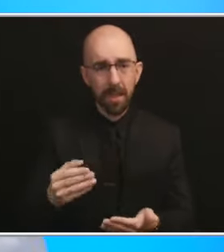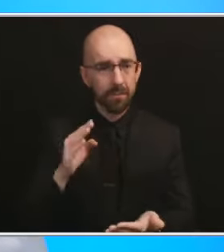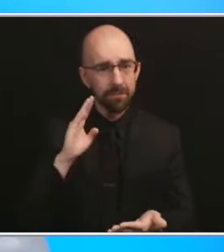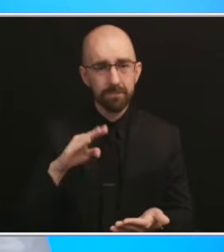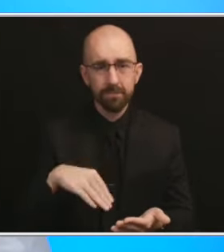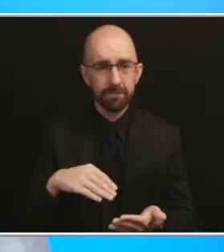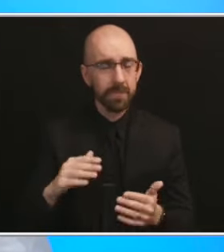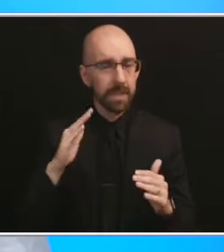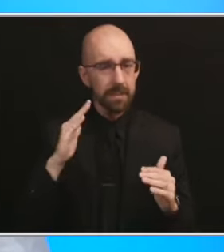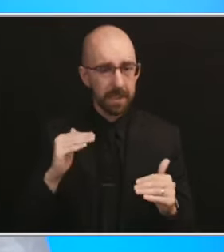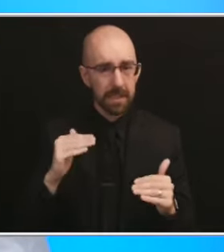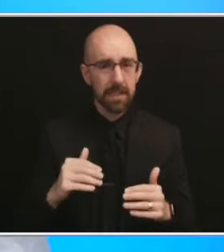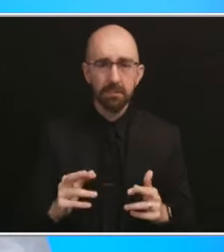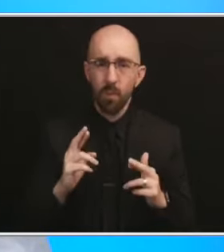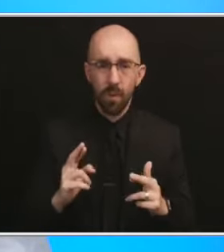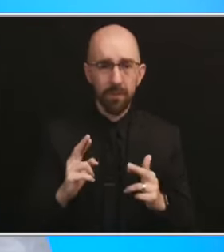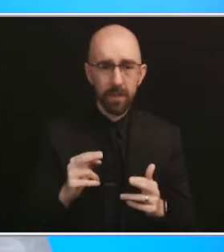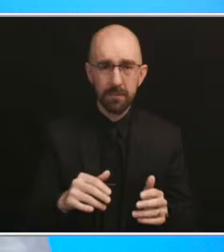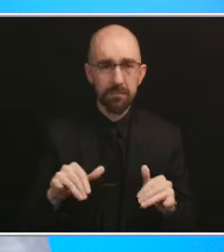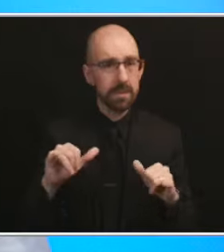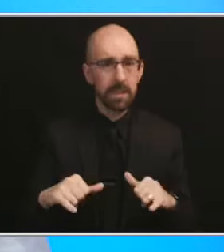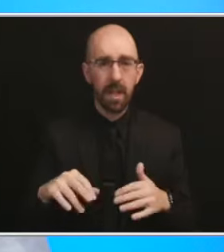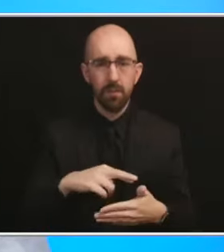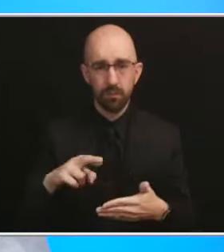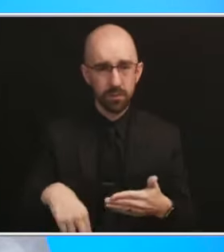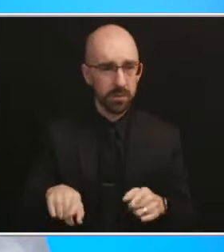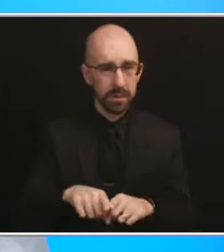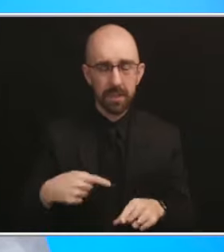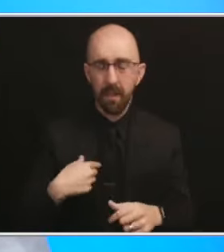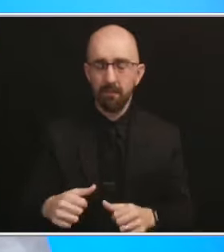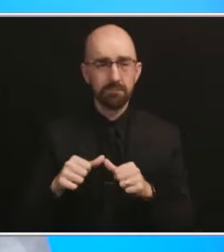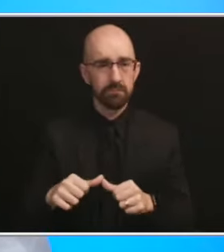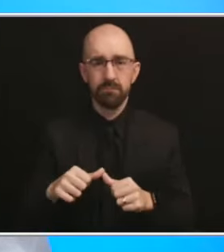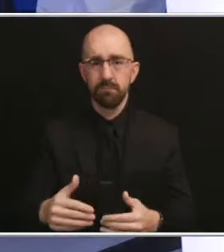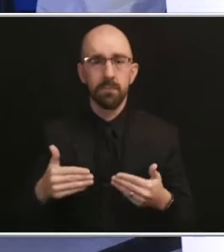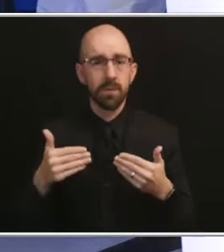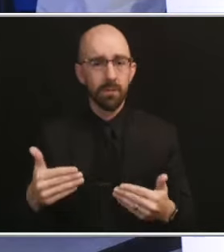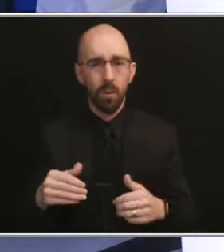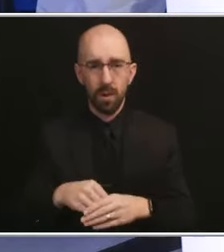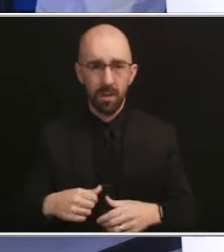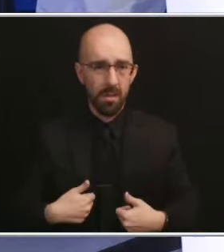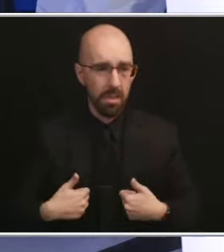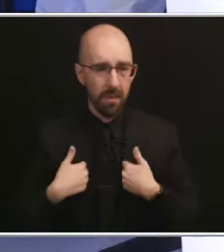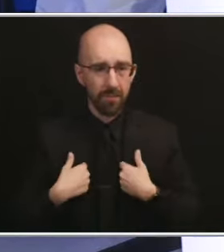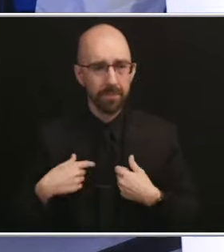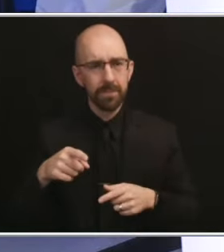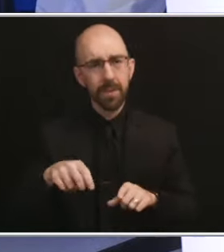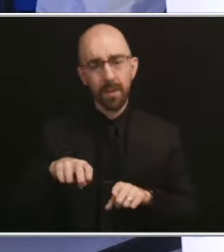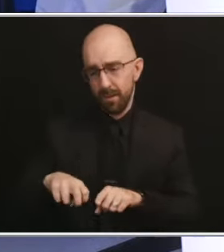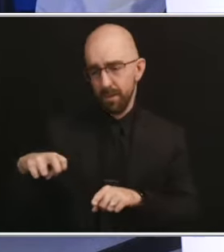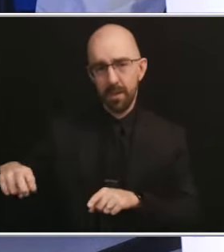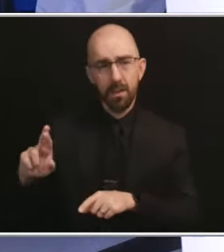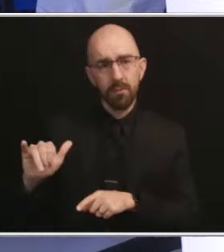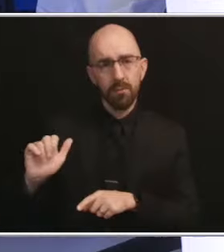hopefully the same results as I continue to move forward in life. So. All right. Well, sitting next to you is Dr. Ryan Taylor. He's a hepatologist. He's also